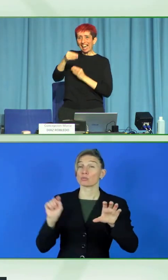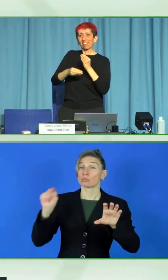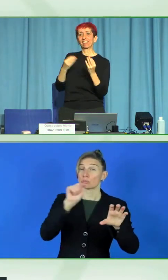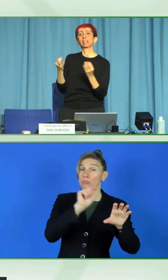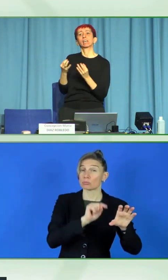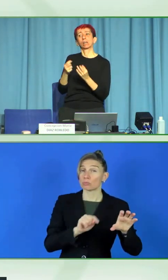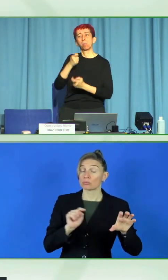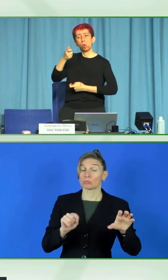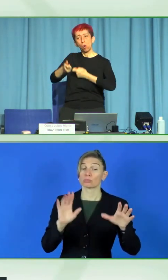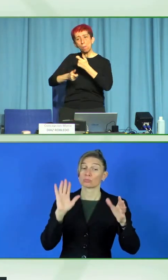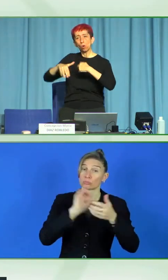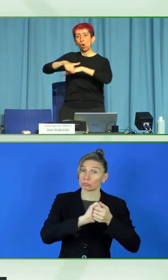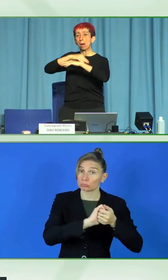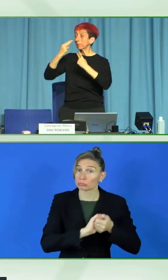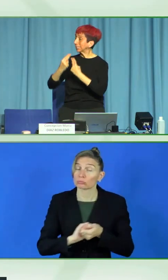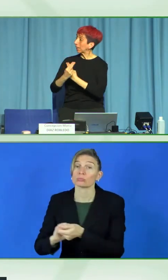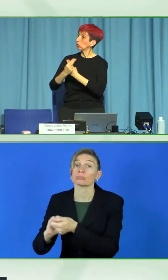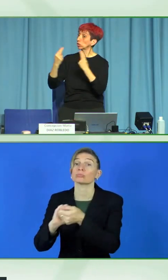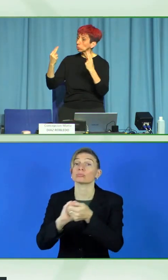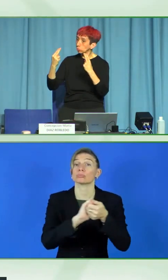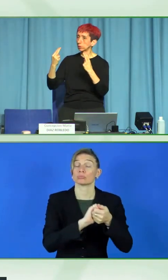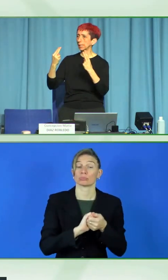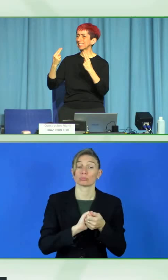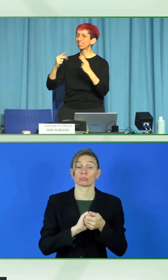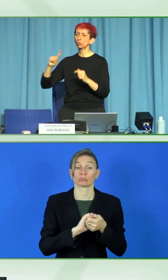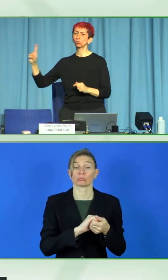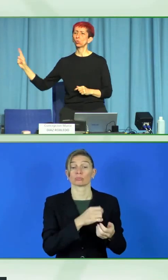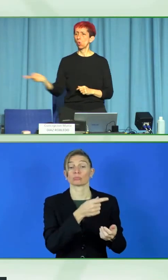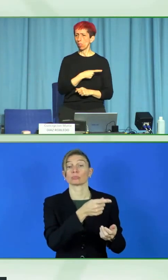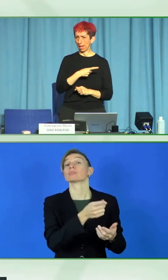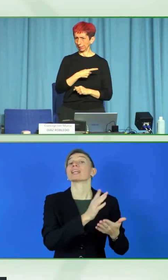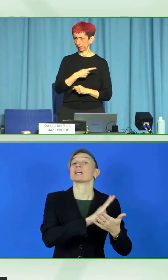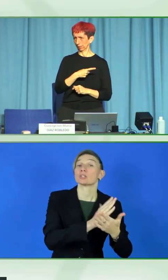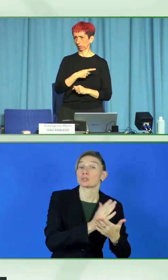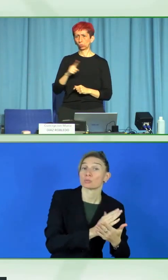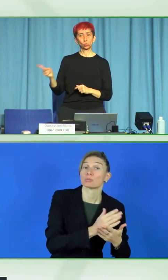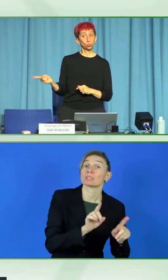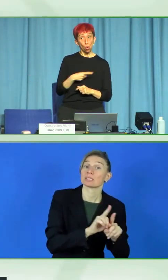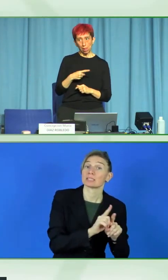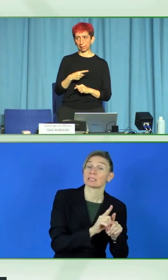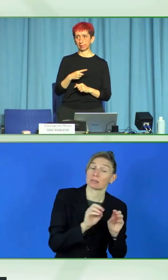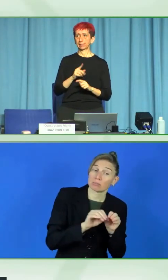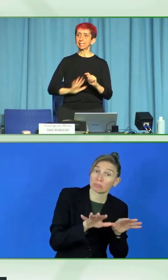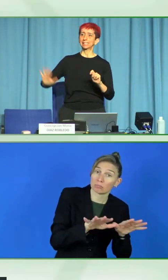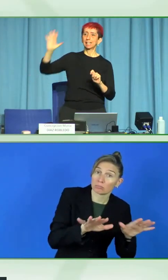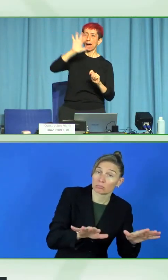collaborating with us, providing their interpreters, and gradually